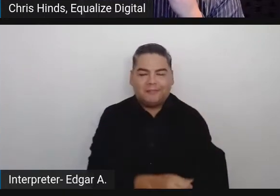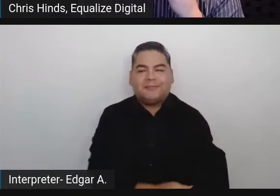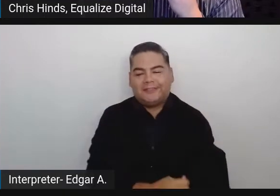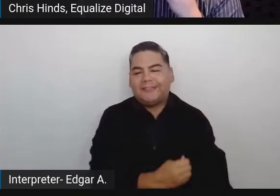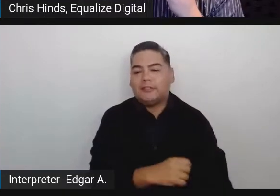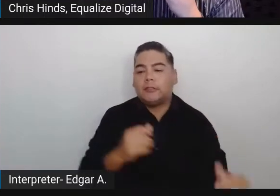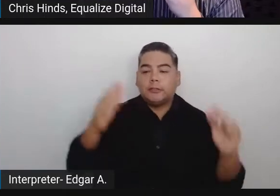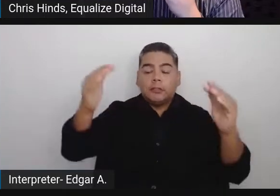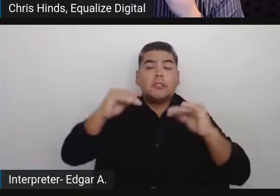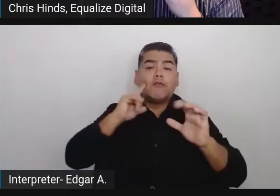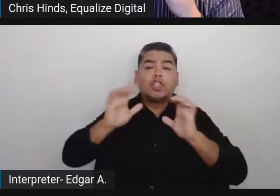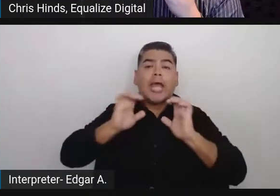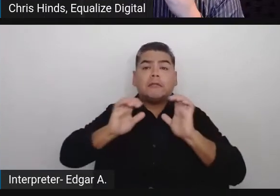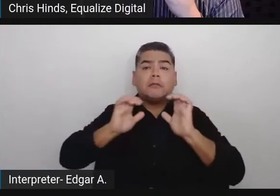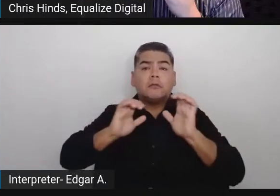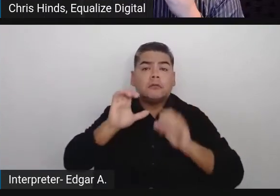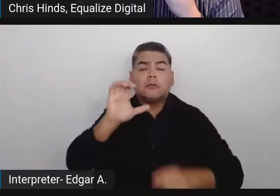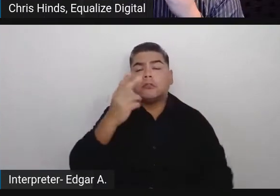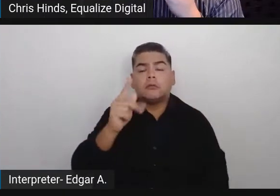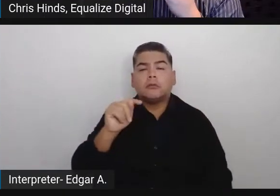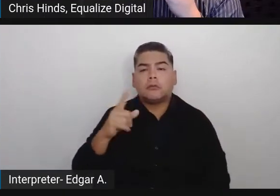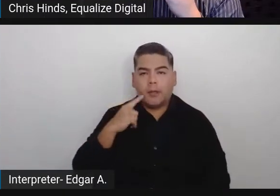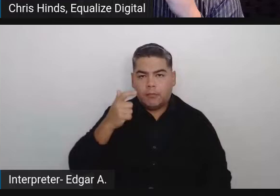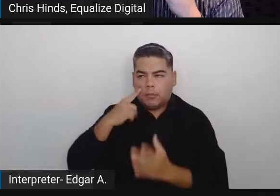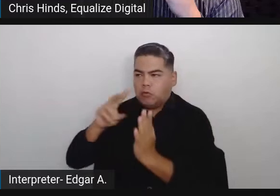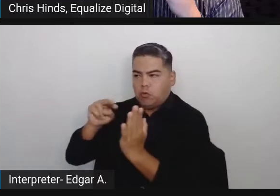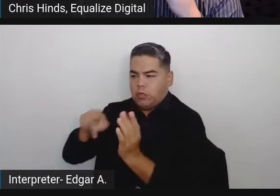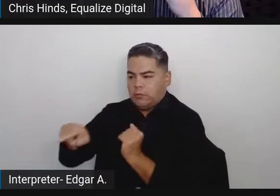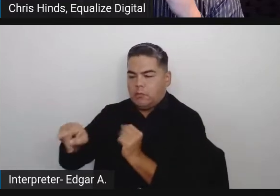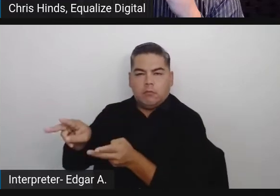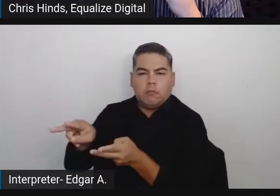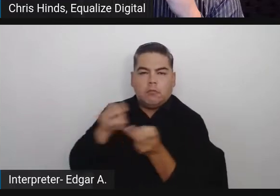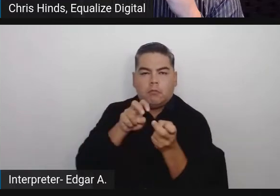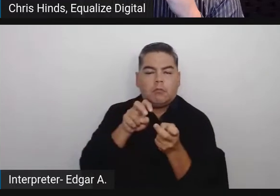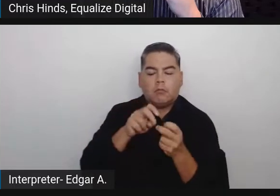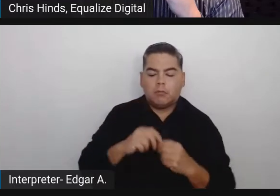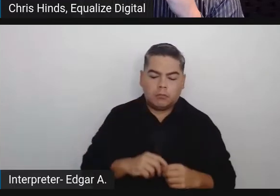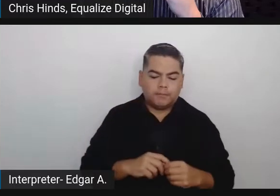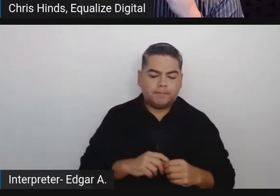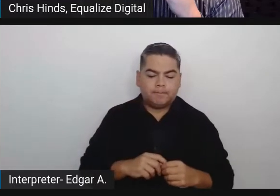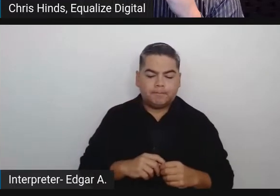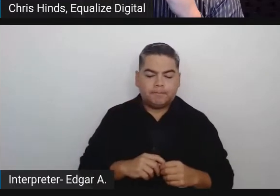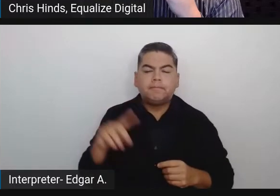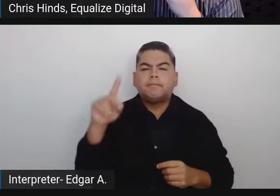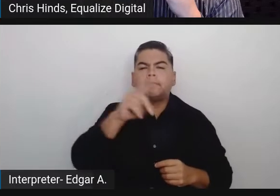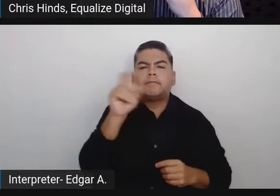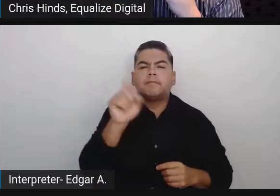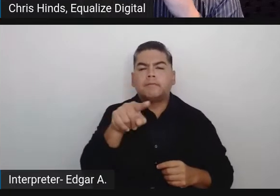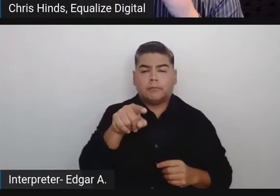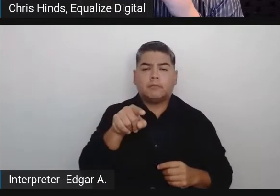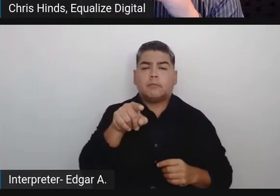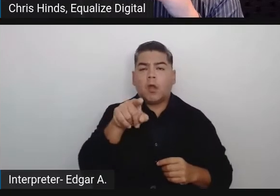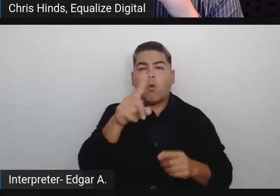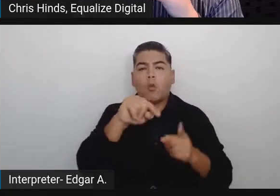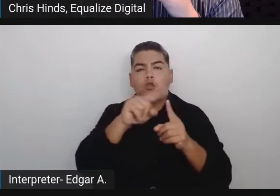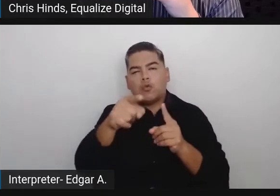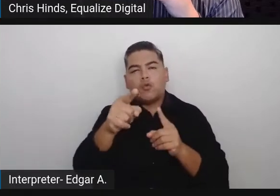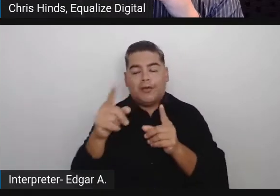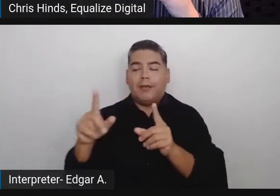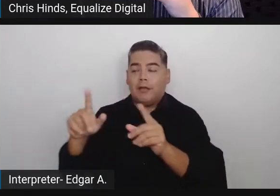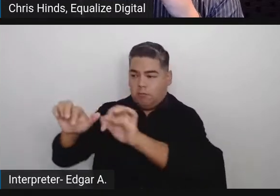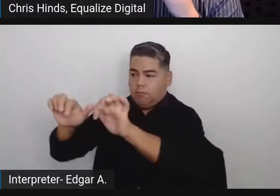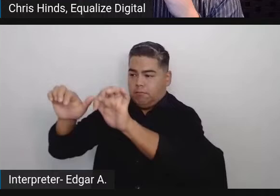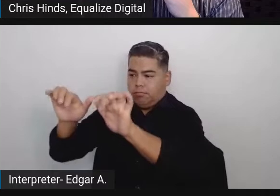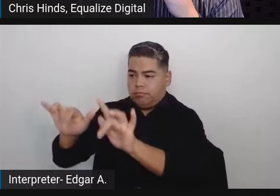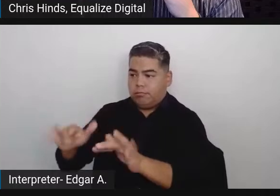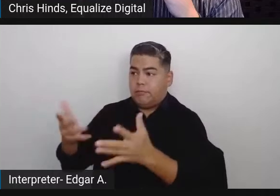chat. How often do you get to train clients after you've given the keys to their new accessible website? So I think, this